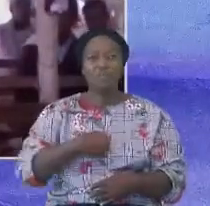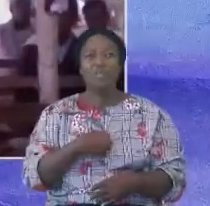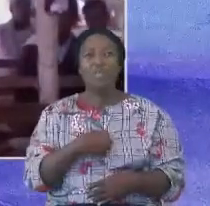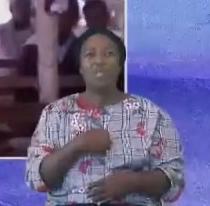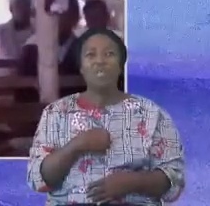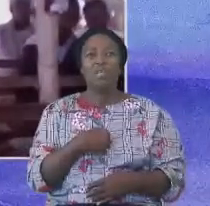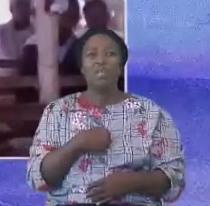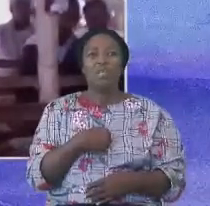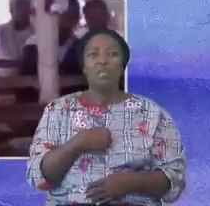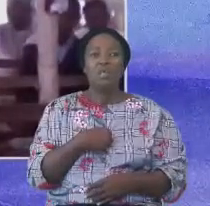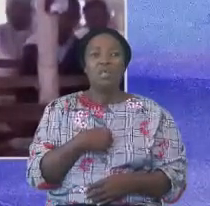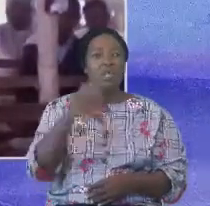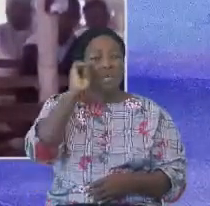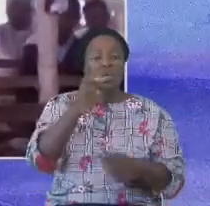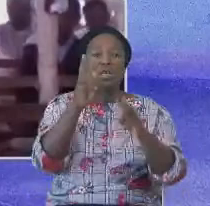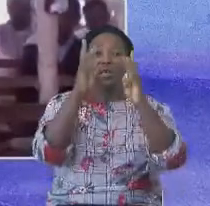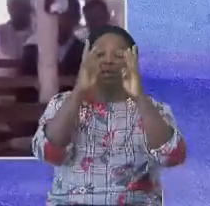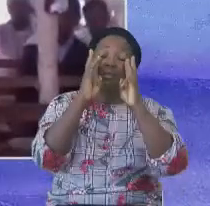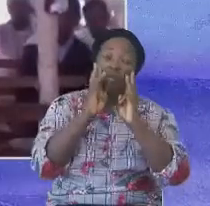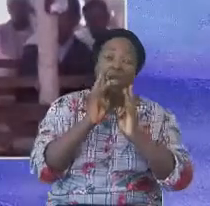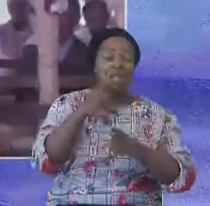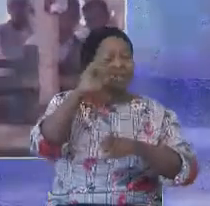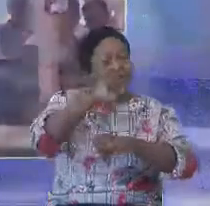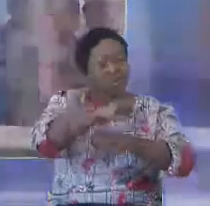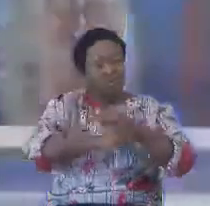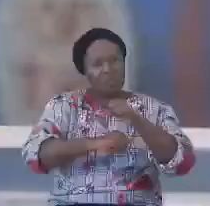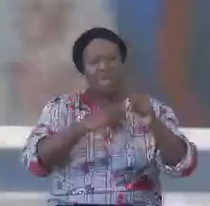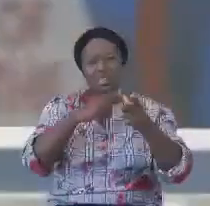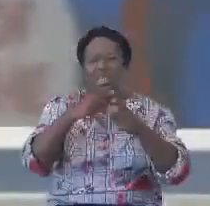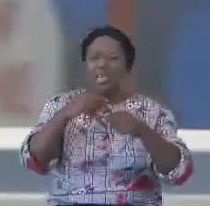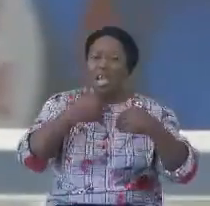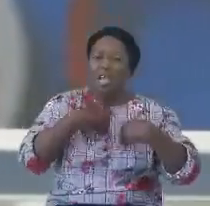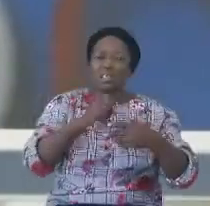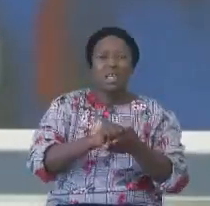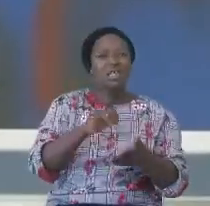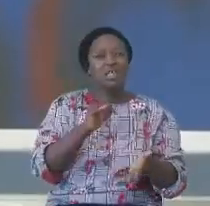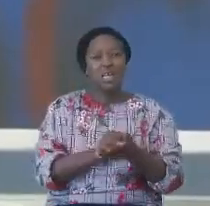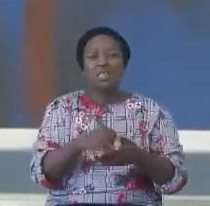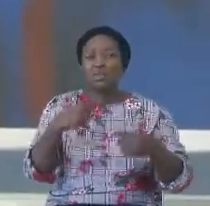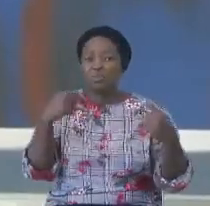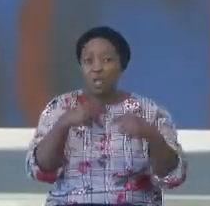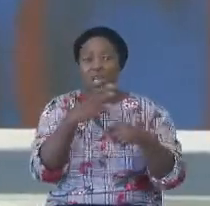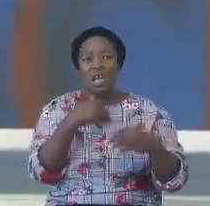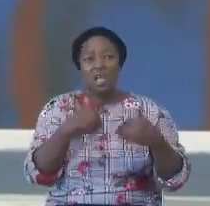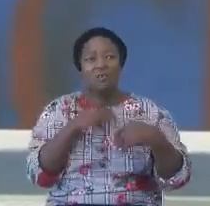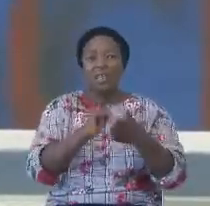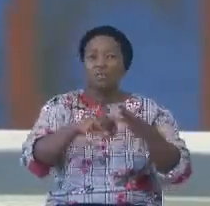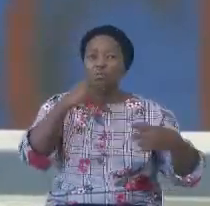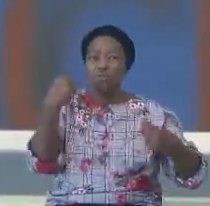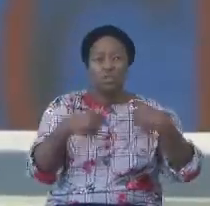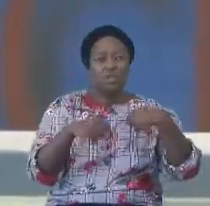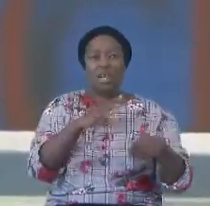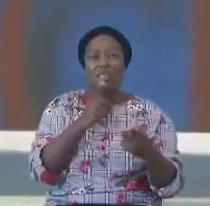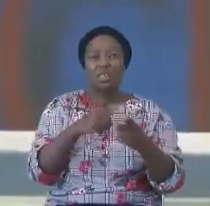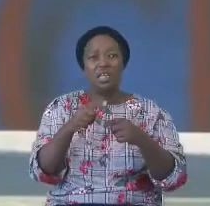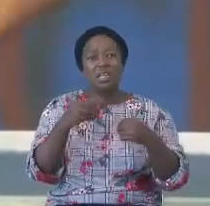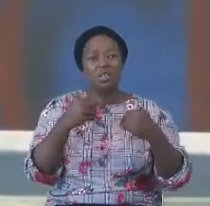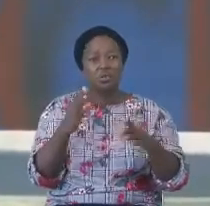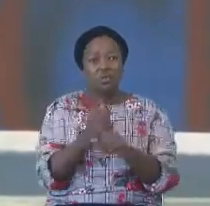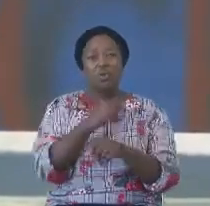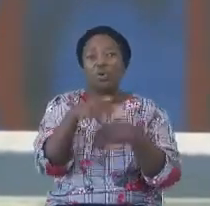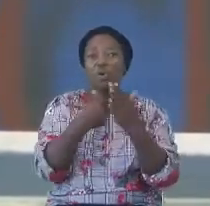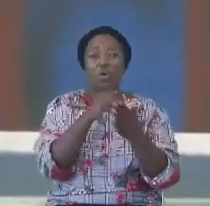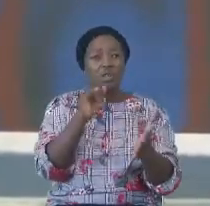for me. He took that away for me. He cried. He suffered. And he had the pain, he